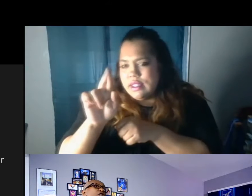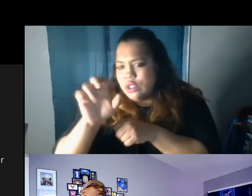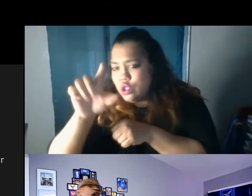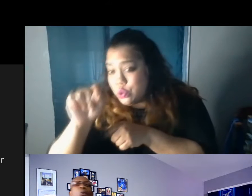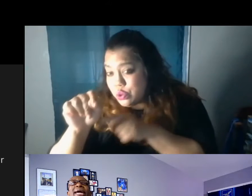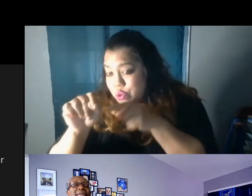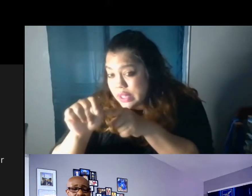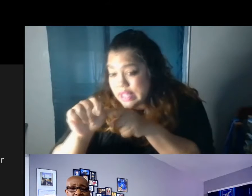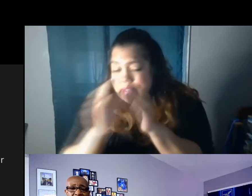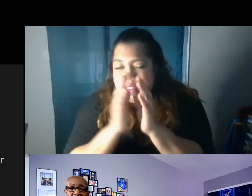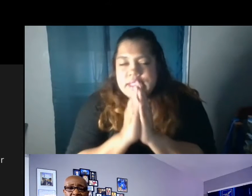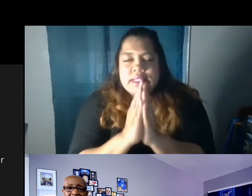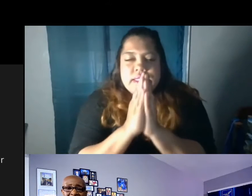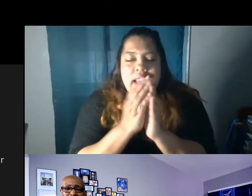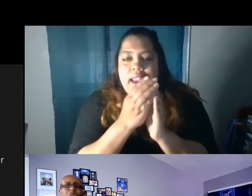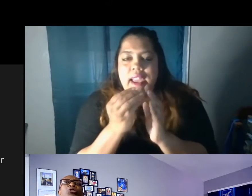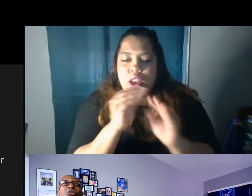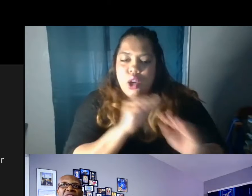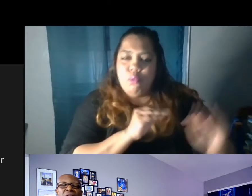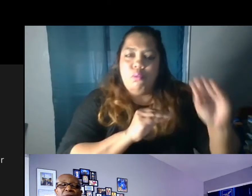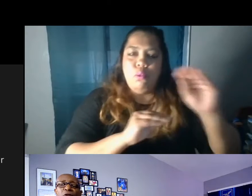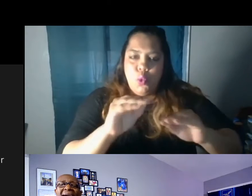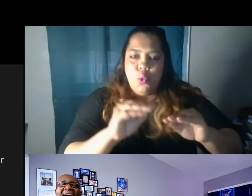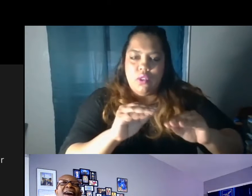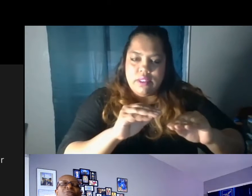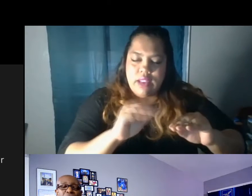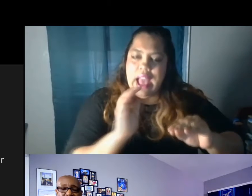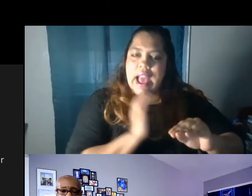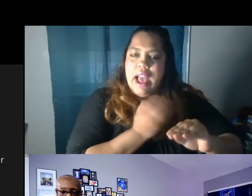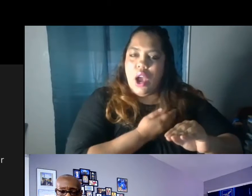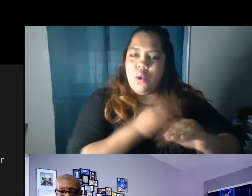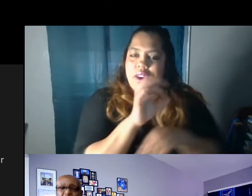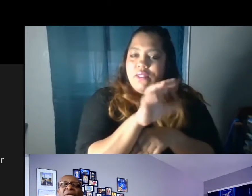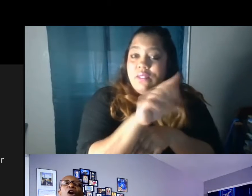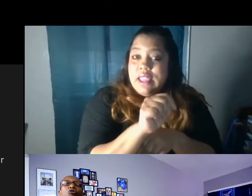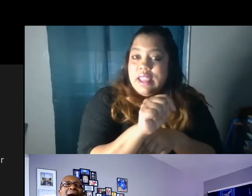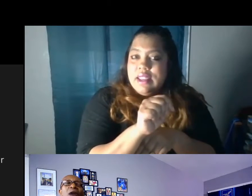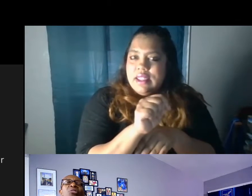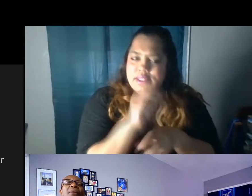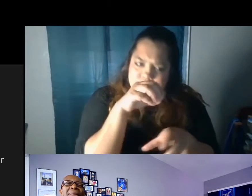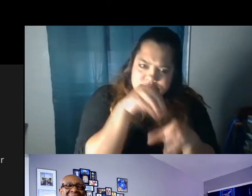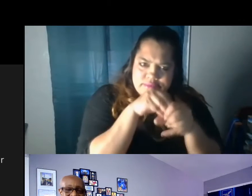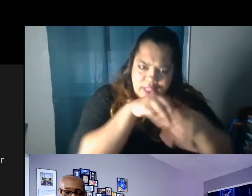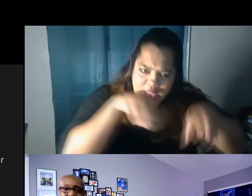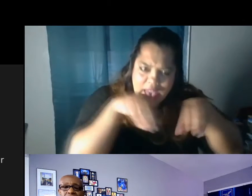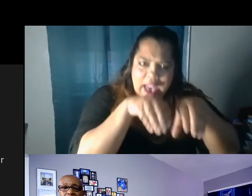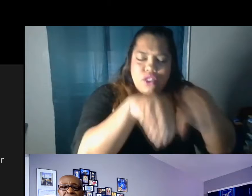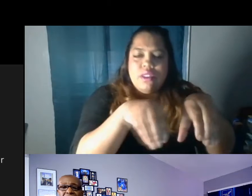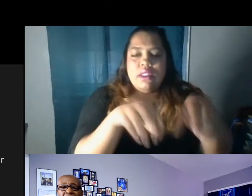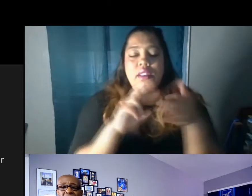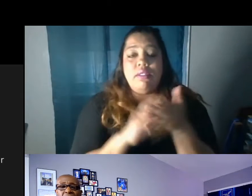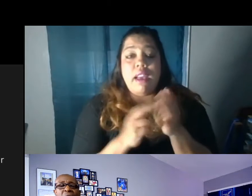feet, knowing the truth for everyone around the